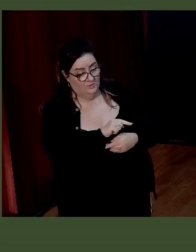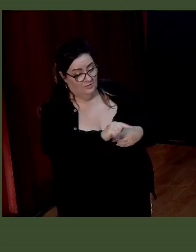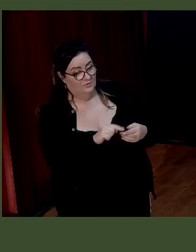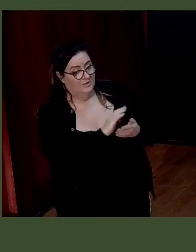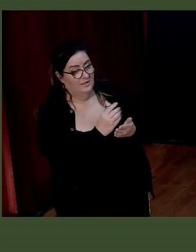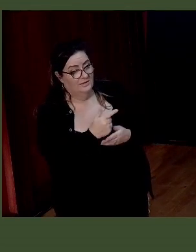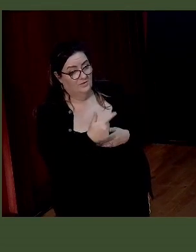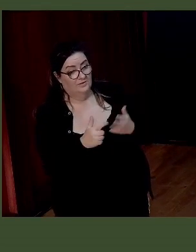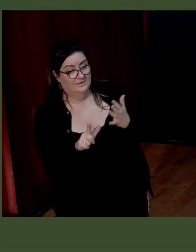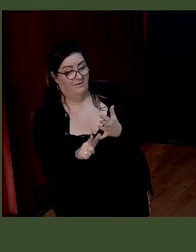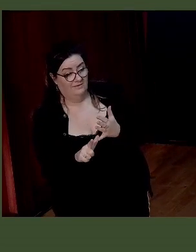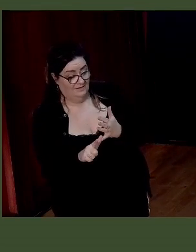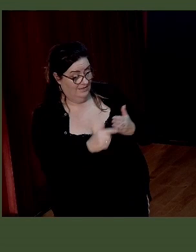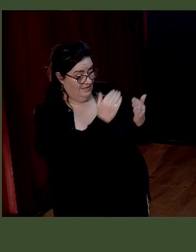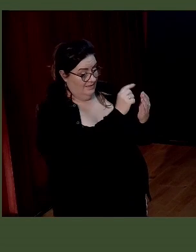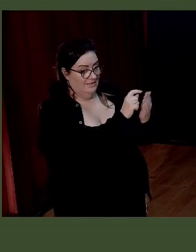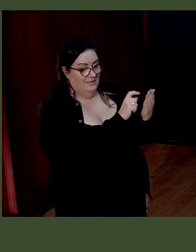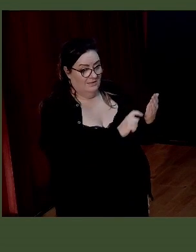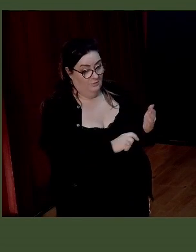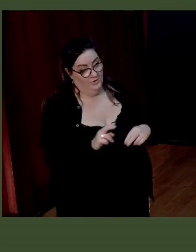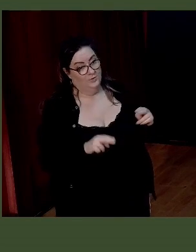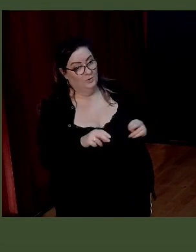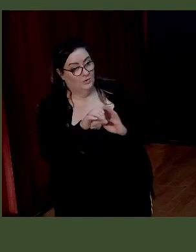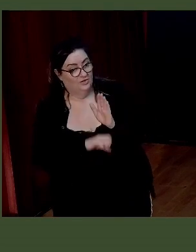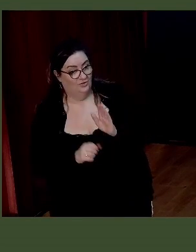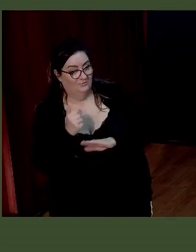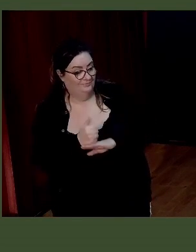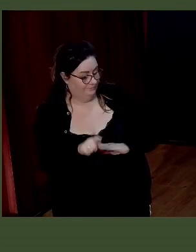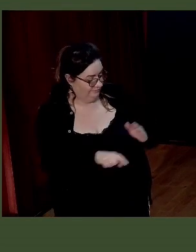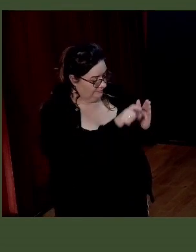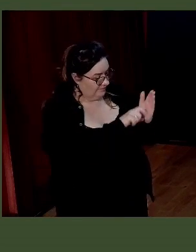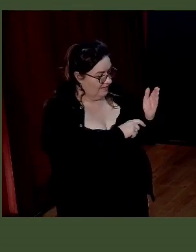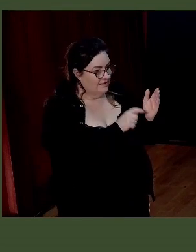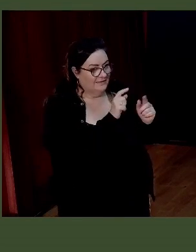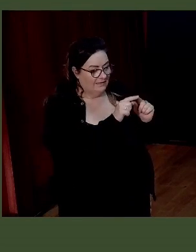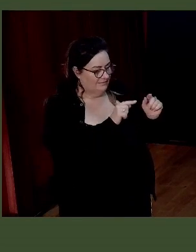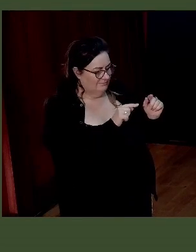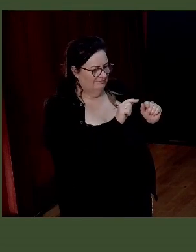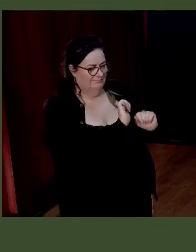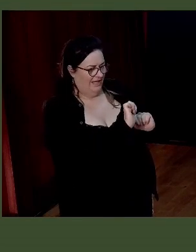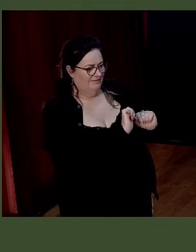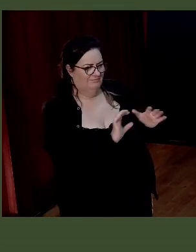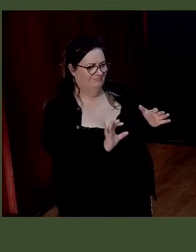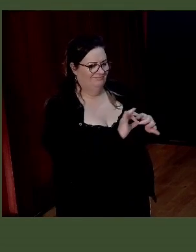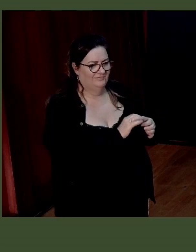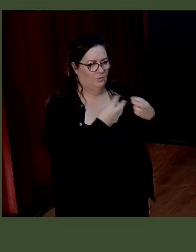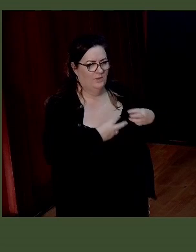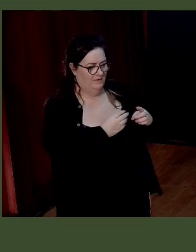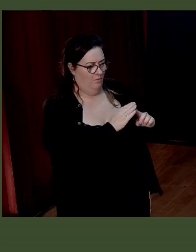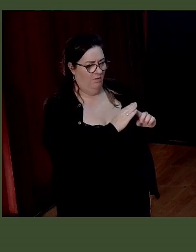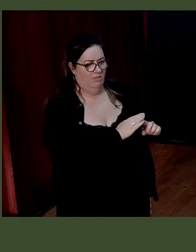and 1937, when the new constitution comes into being, that chip away at women's position in